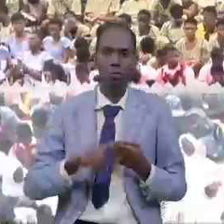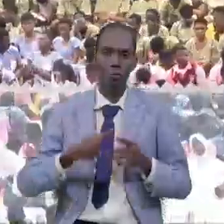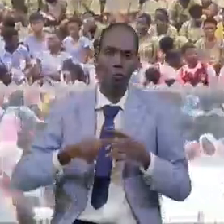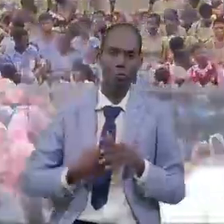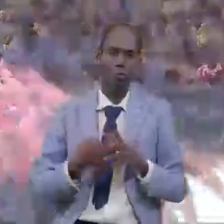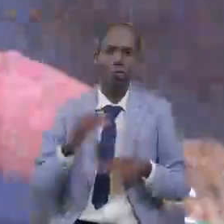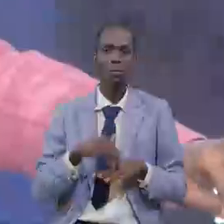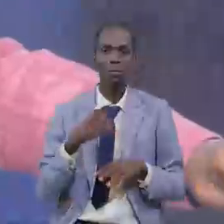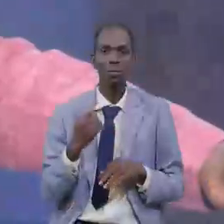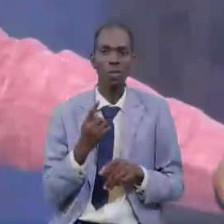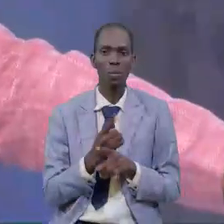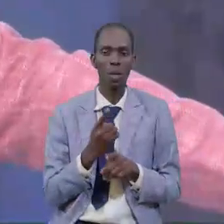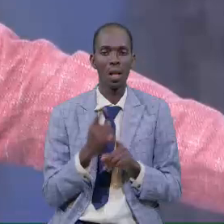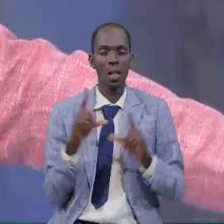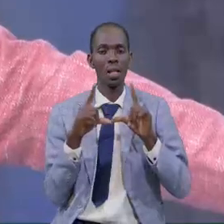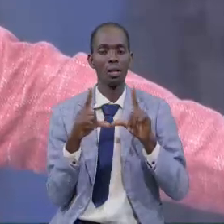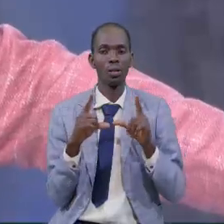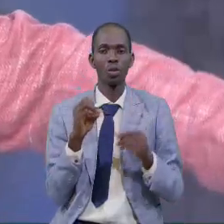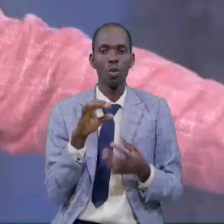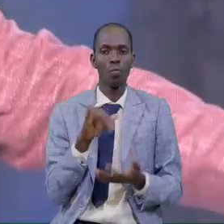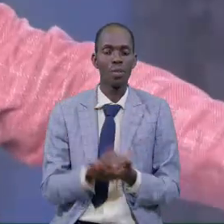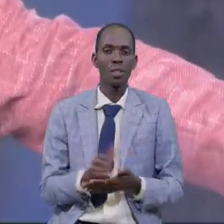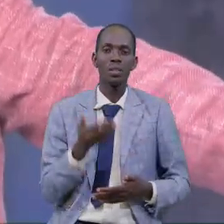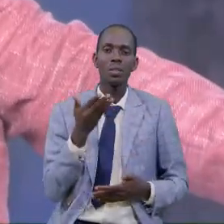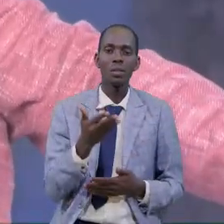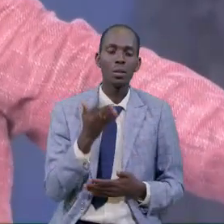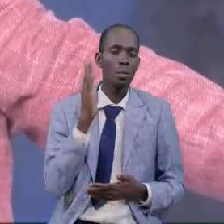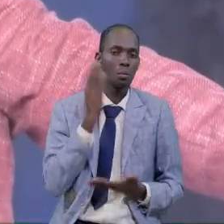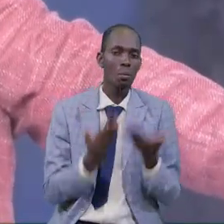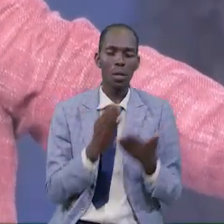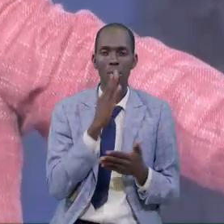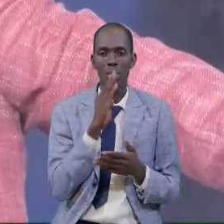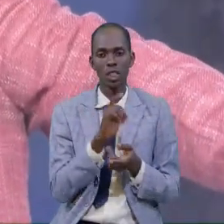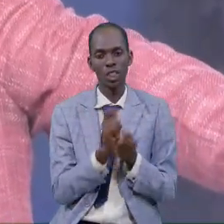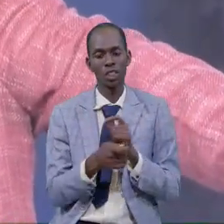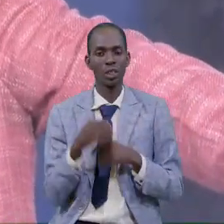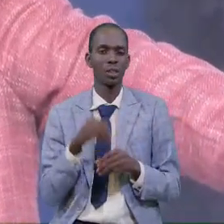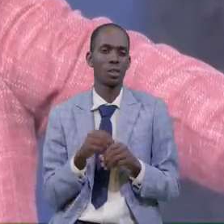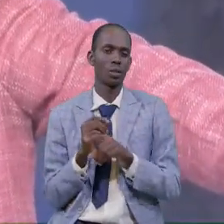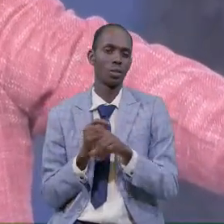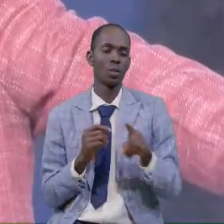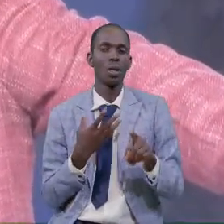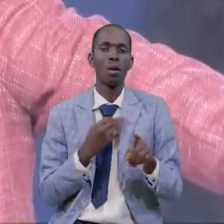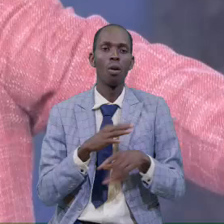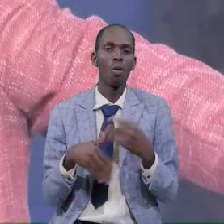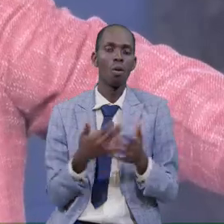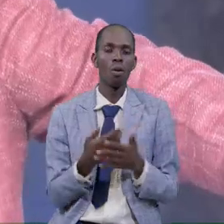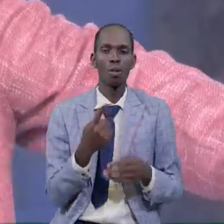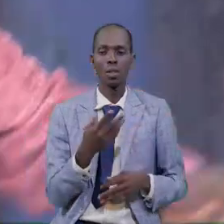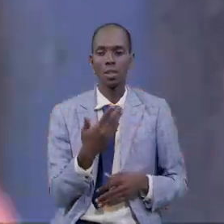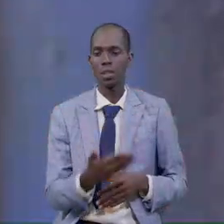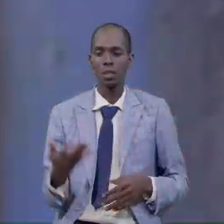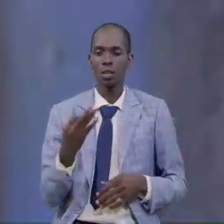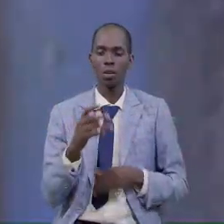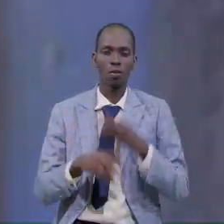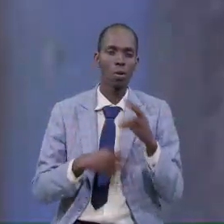that there will be the change within you. And all those things of the world, all those things in the world